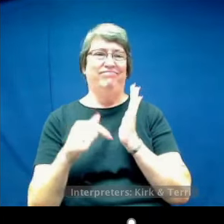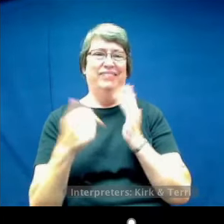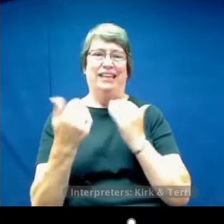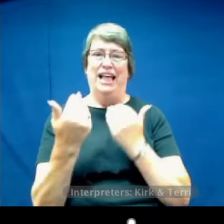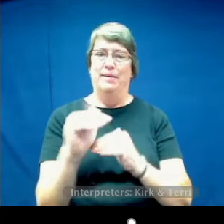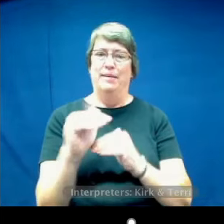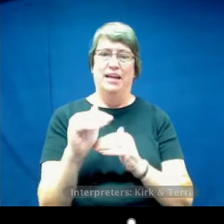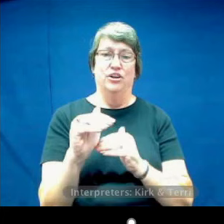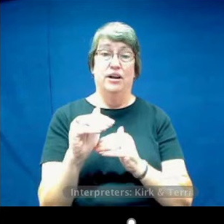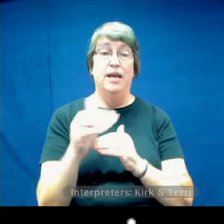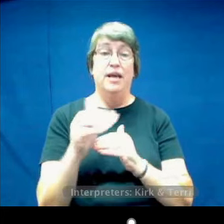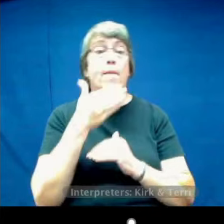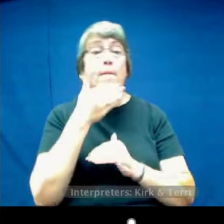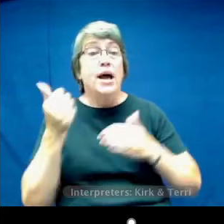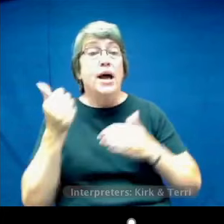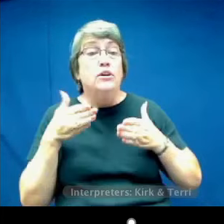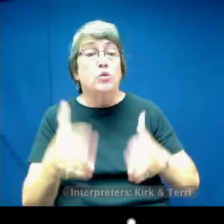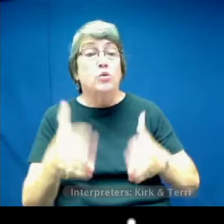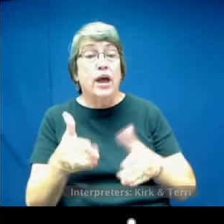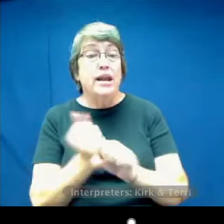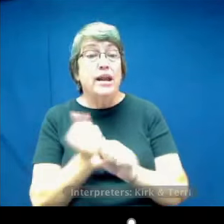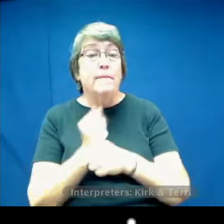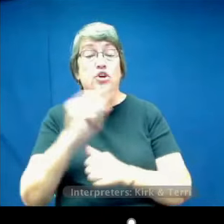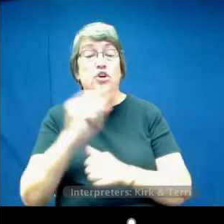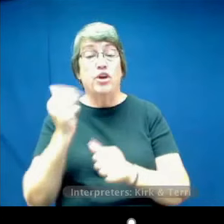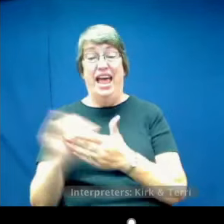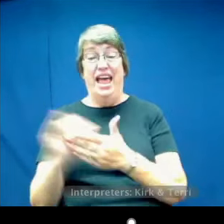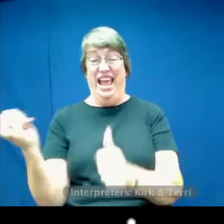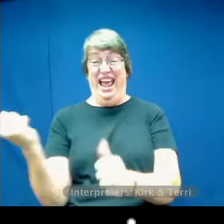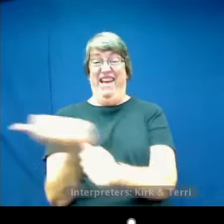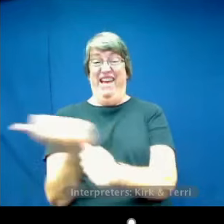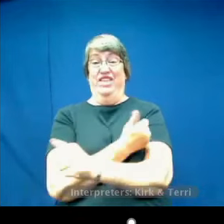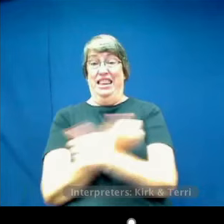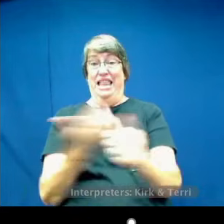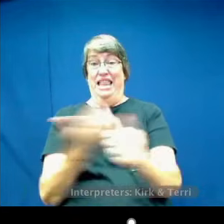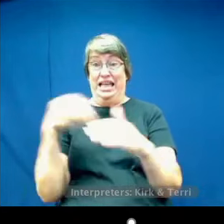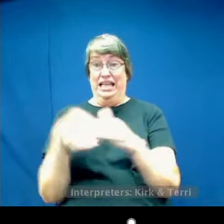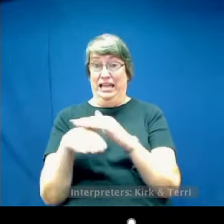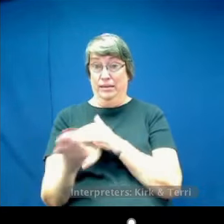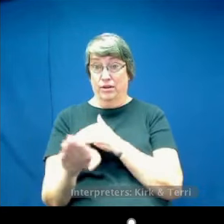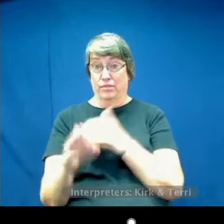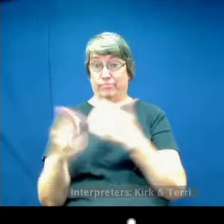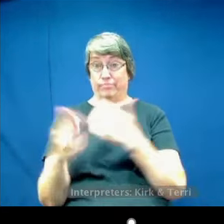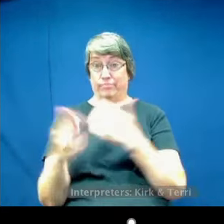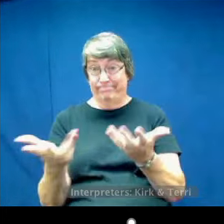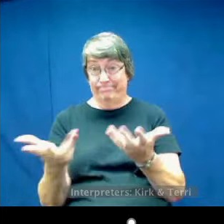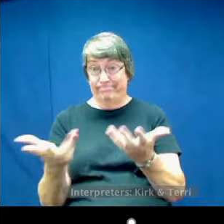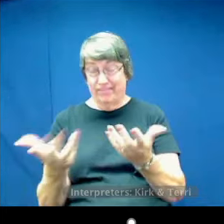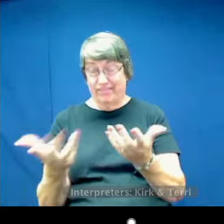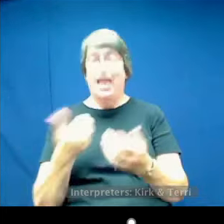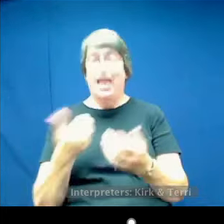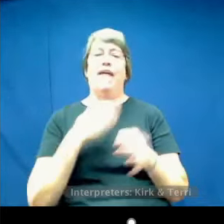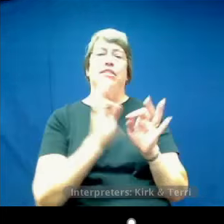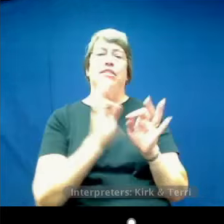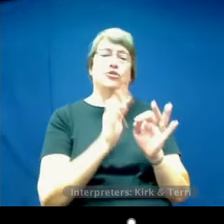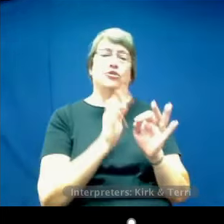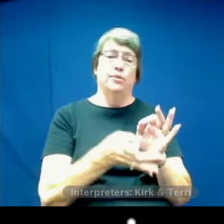to make sure that all of the content is accessible is to have interpreters and captioning.